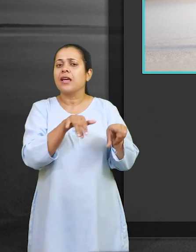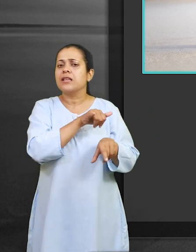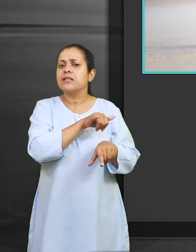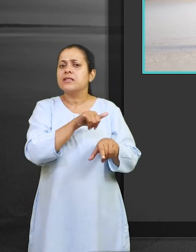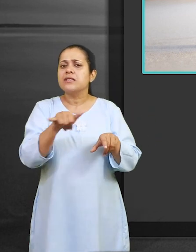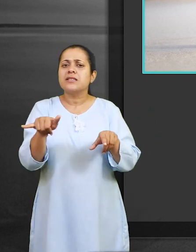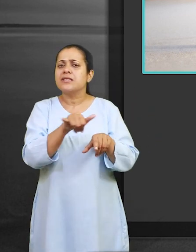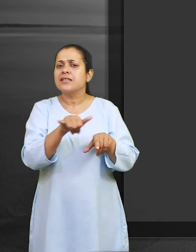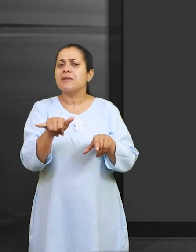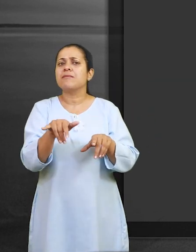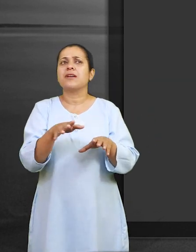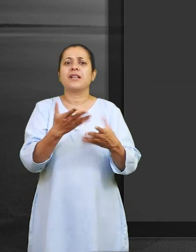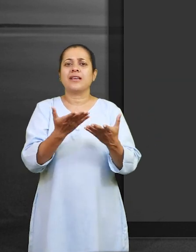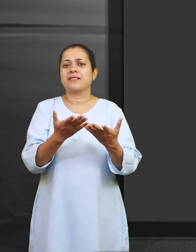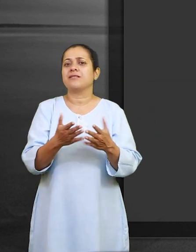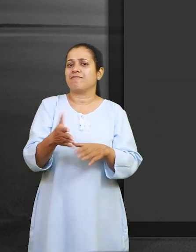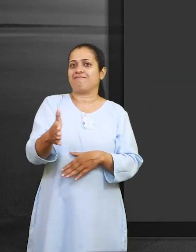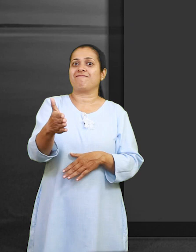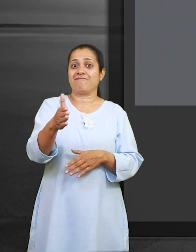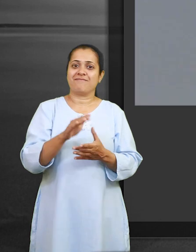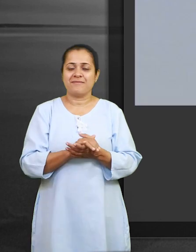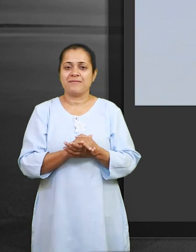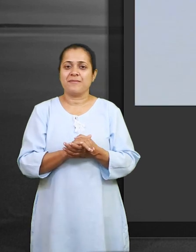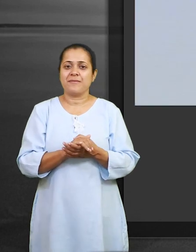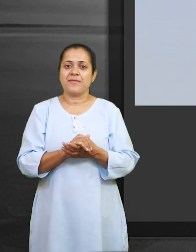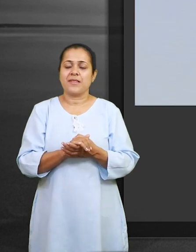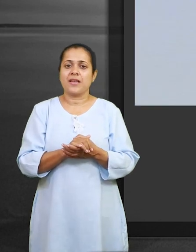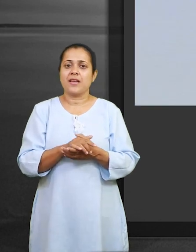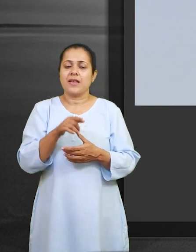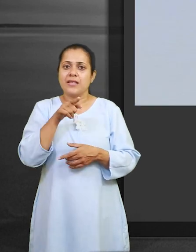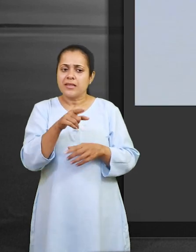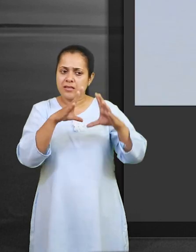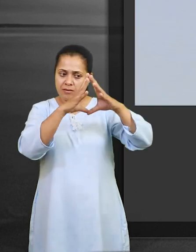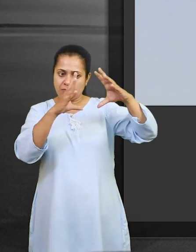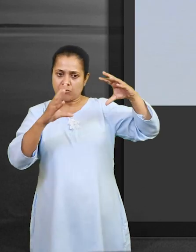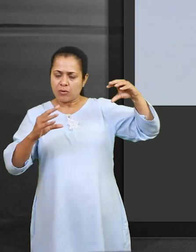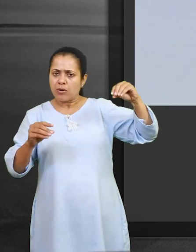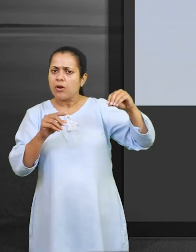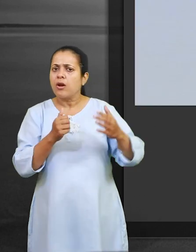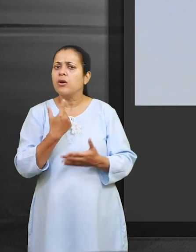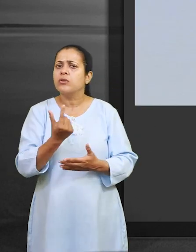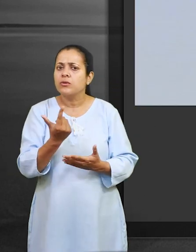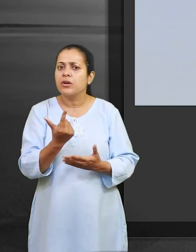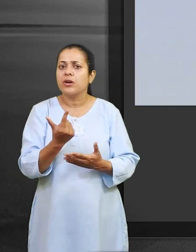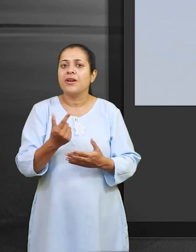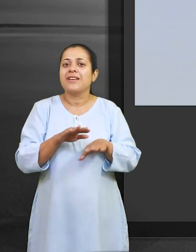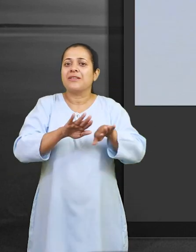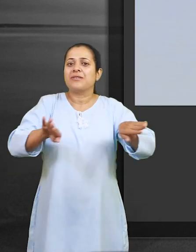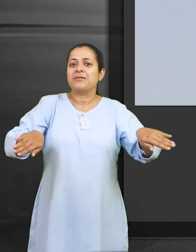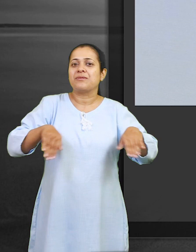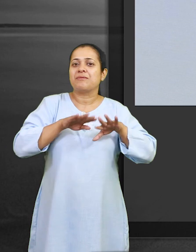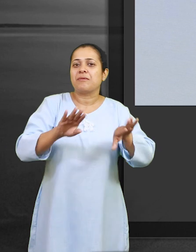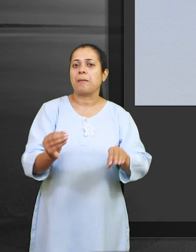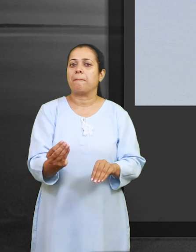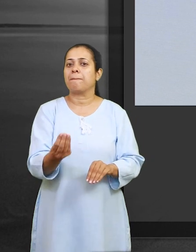have almost a shape like a fish. This streamlined body helps them to be good